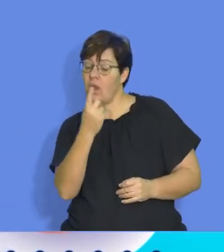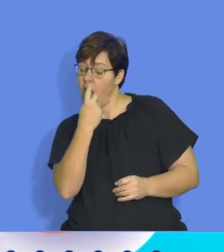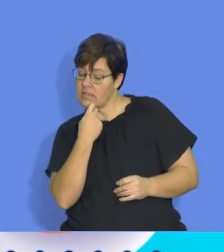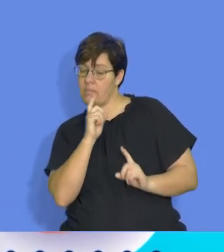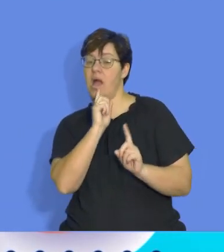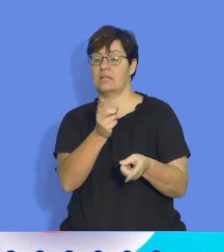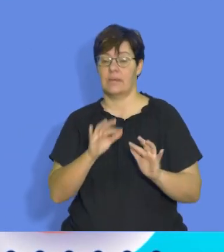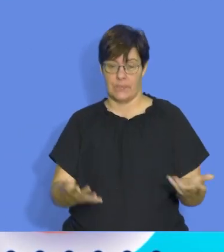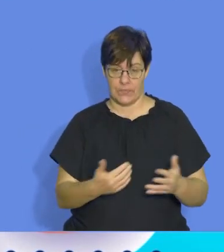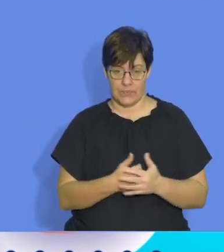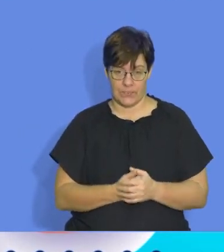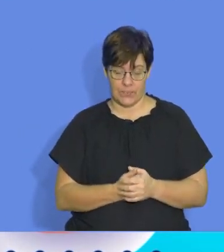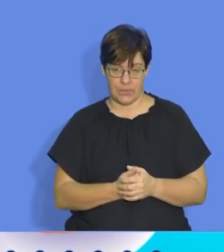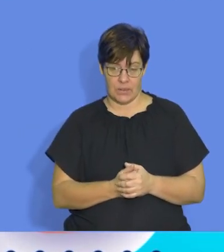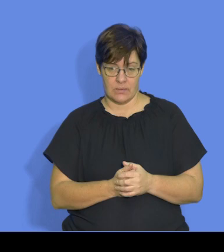for.